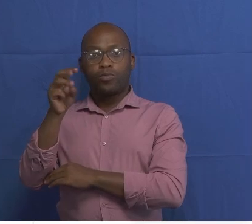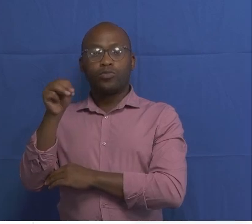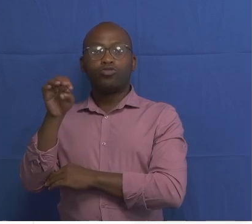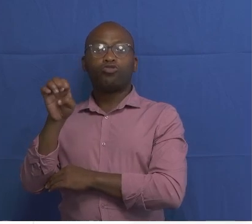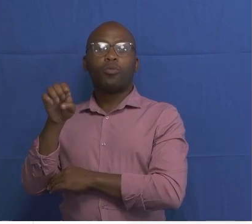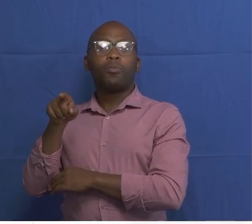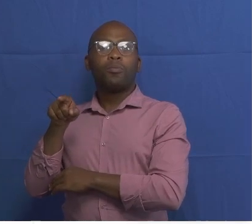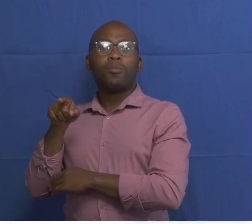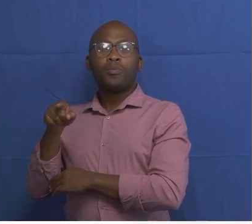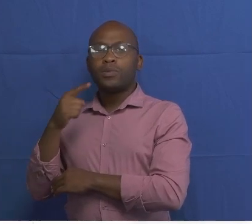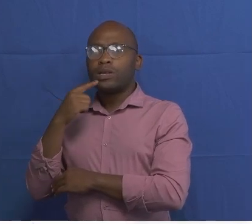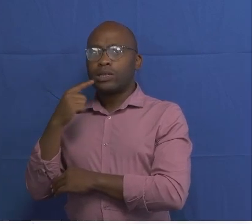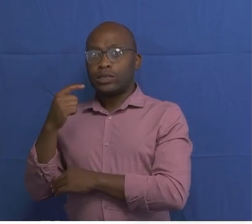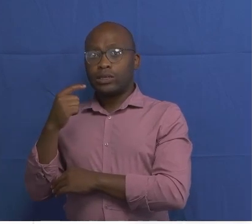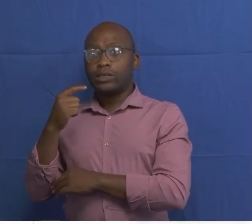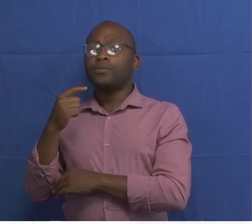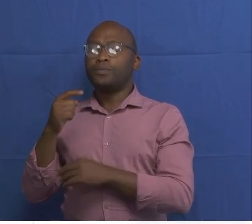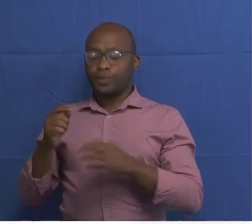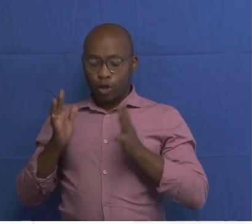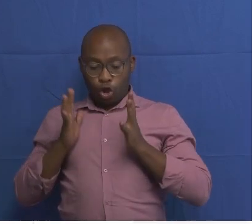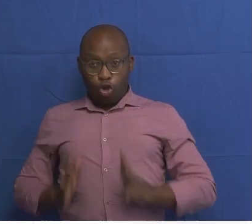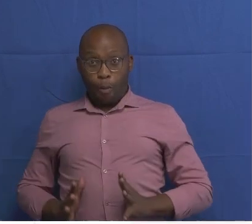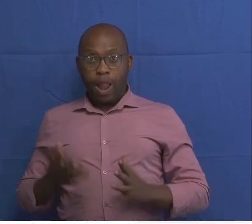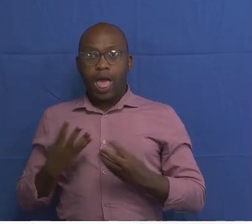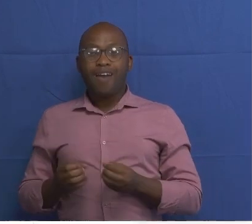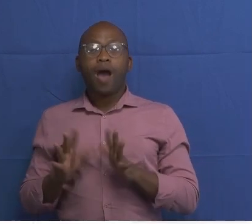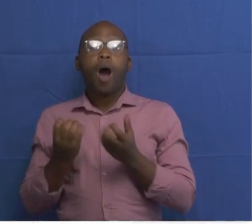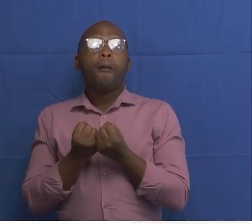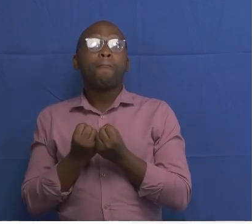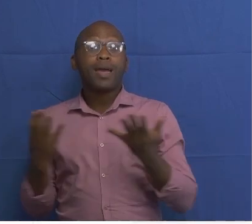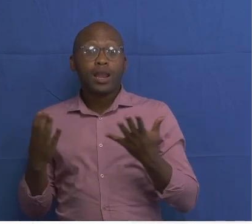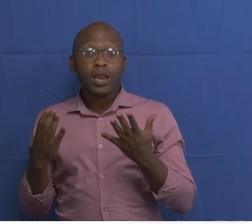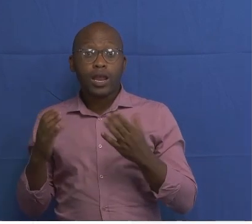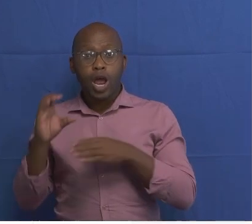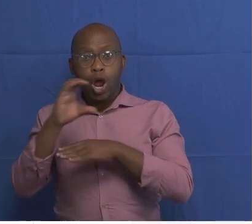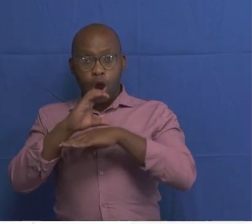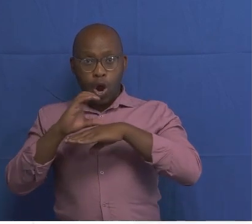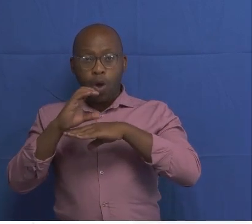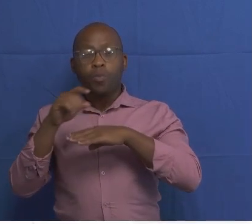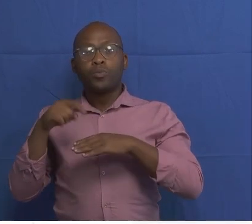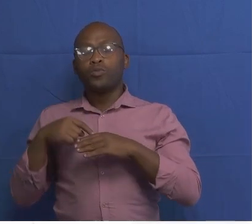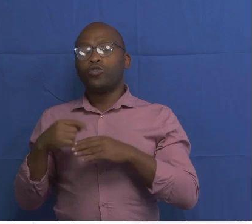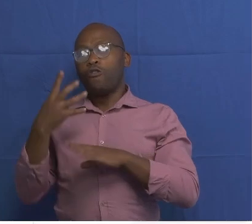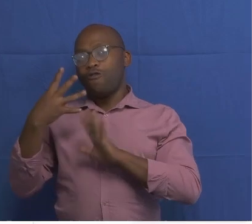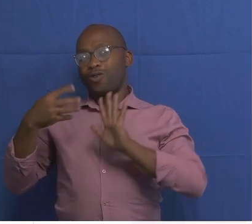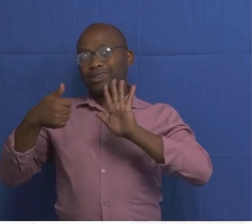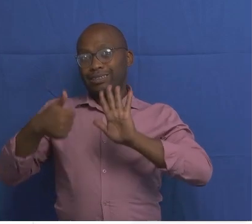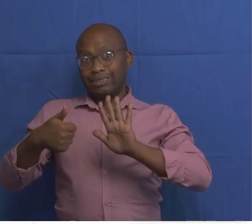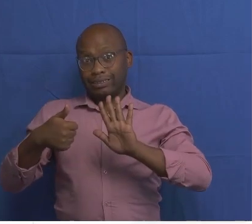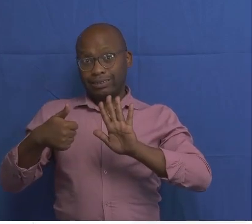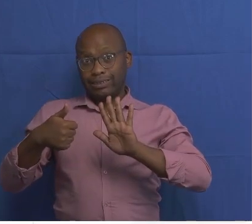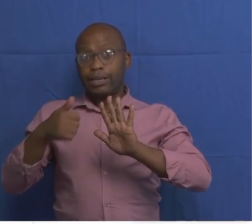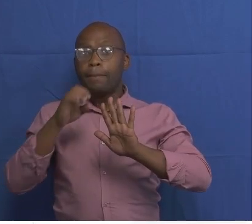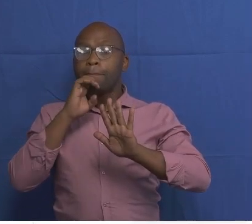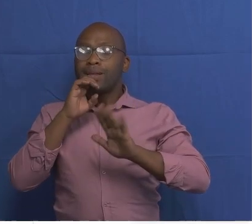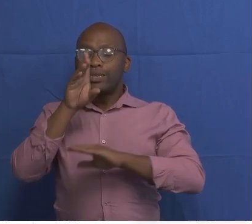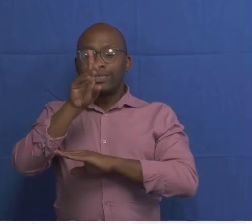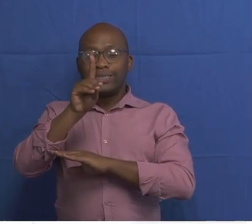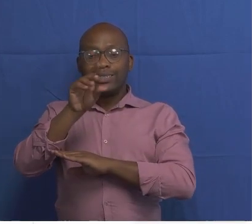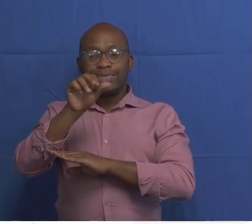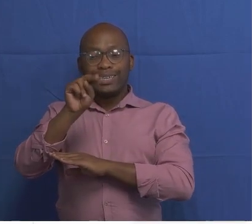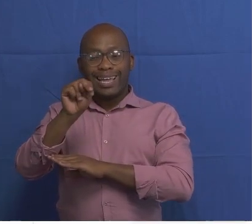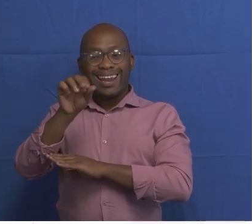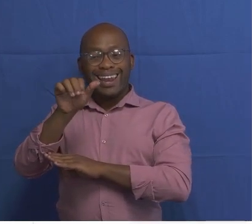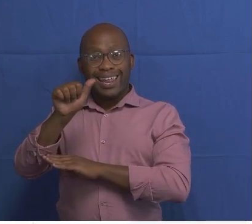humans have got 46 chromosomes, as you already know. So it means that the entire human DNA is